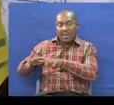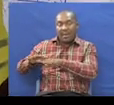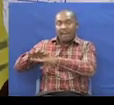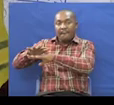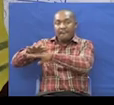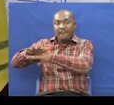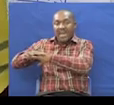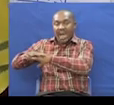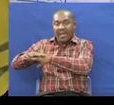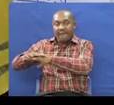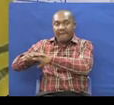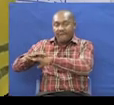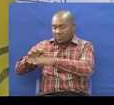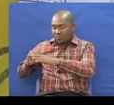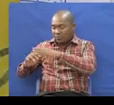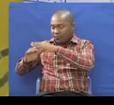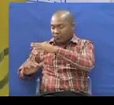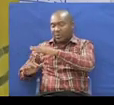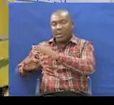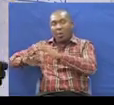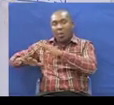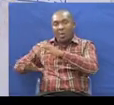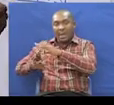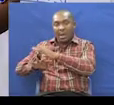Inside the trough we have water.